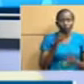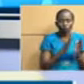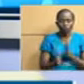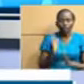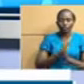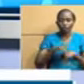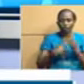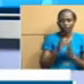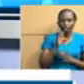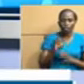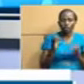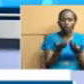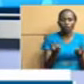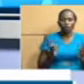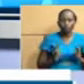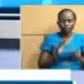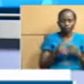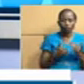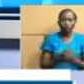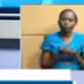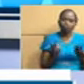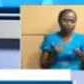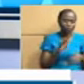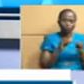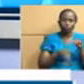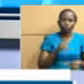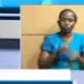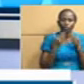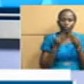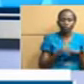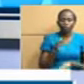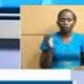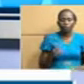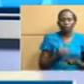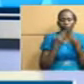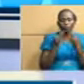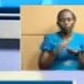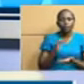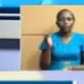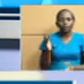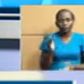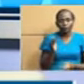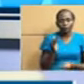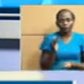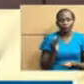this e-conference, and for your contributions to this discussion. Thank you very much to